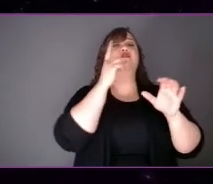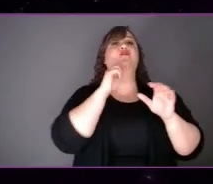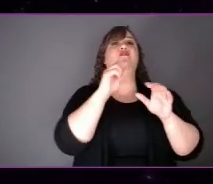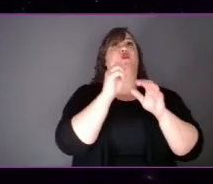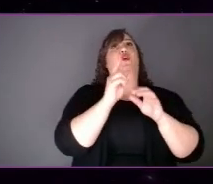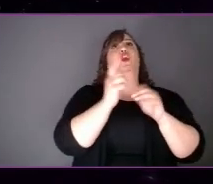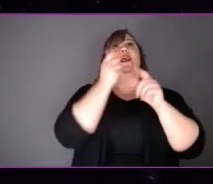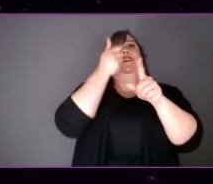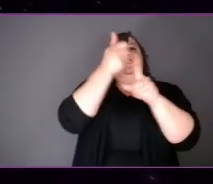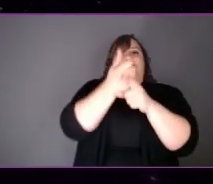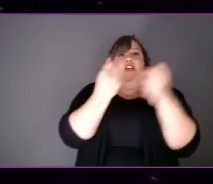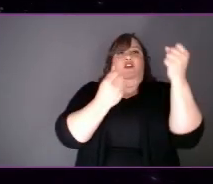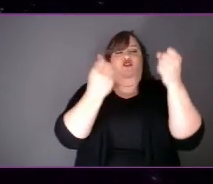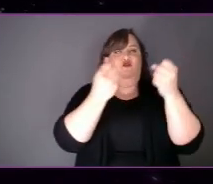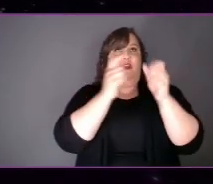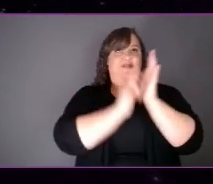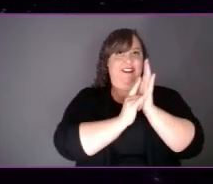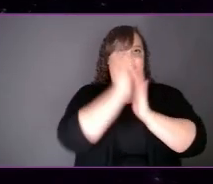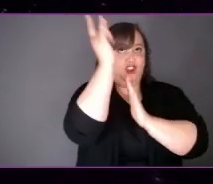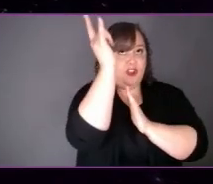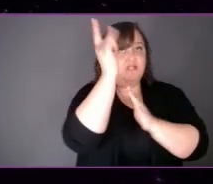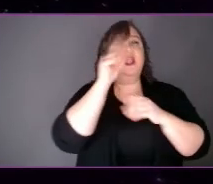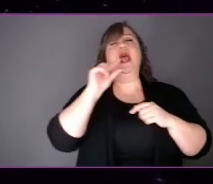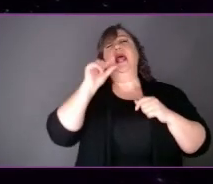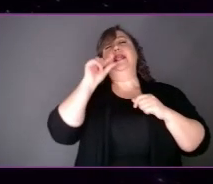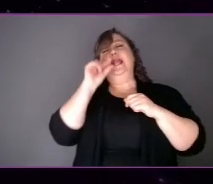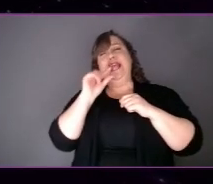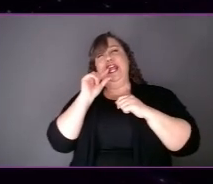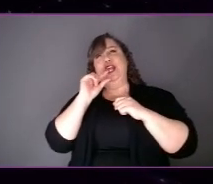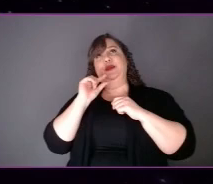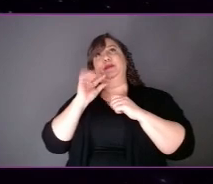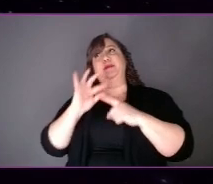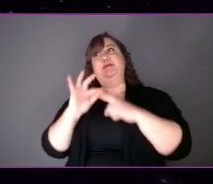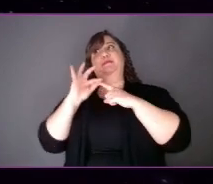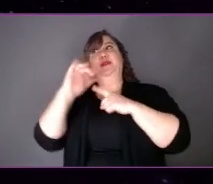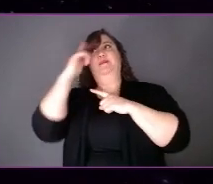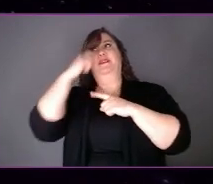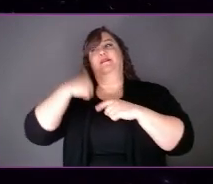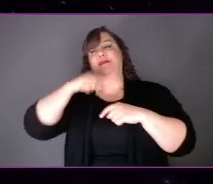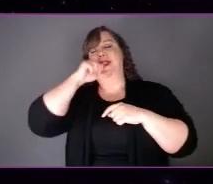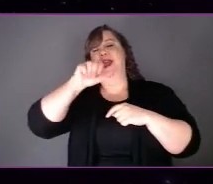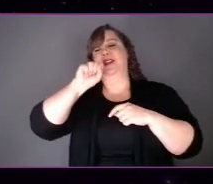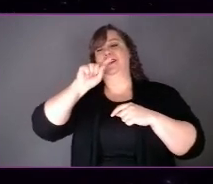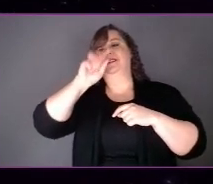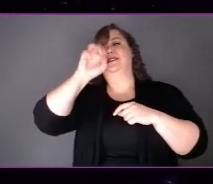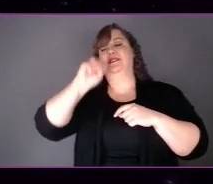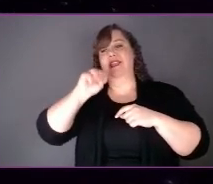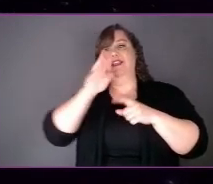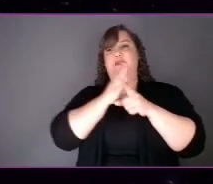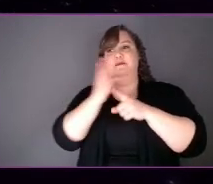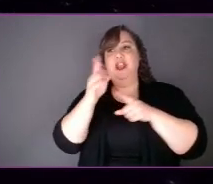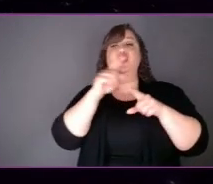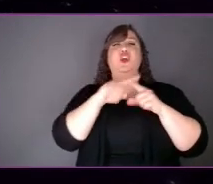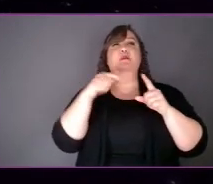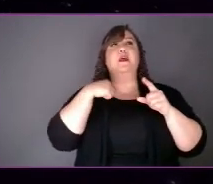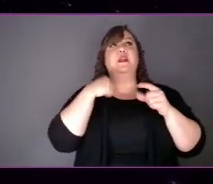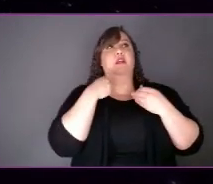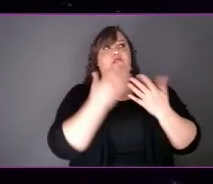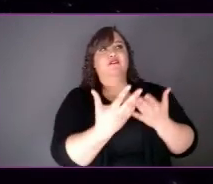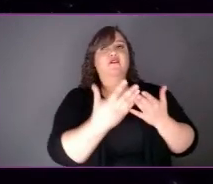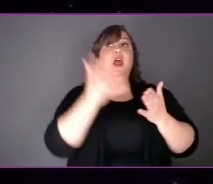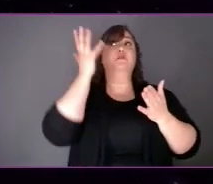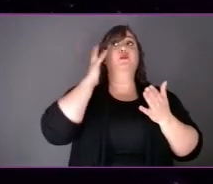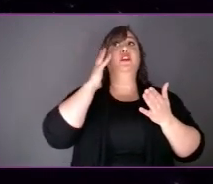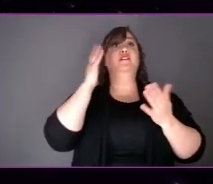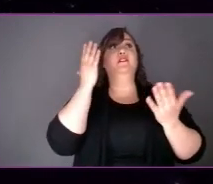little unconventional because I'm not a STEM major, but I provide previously unknown insights that could